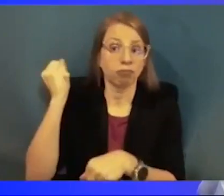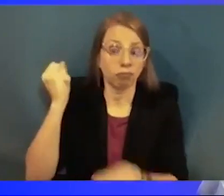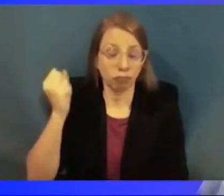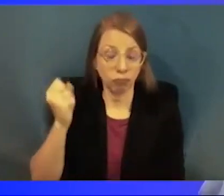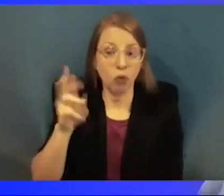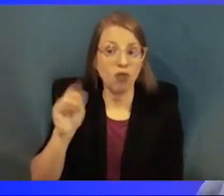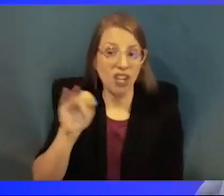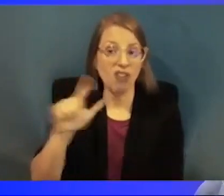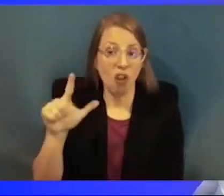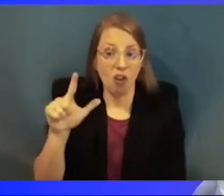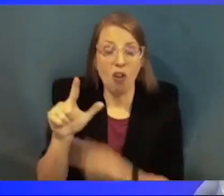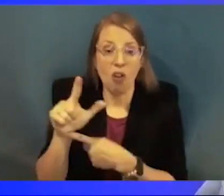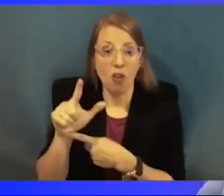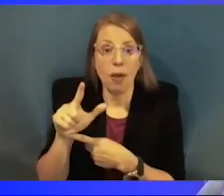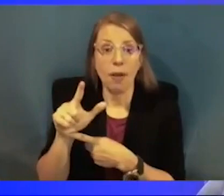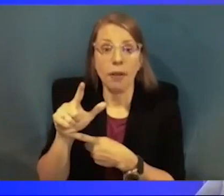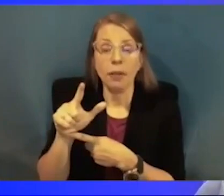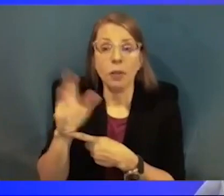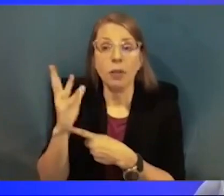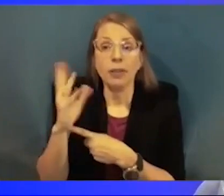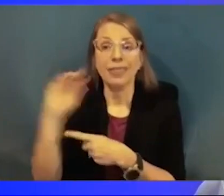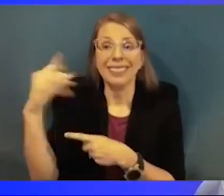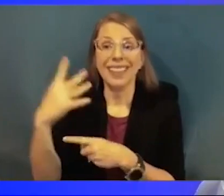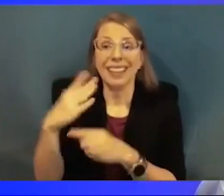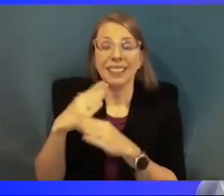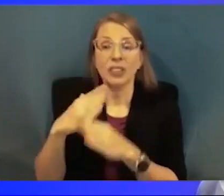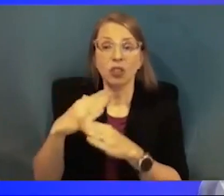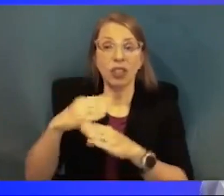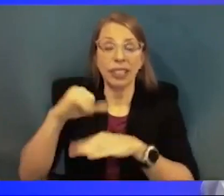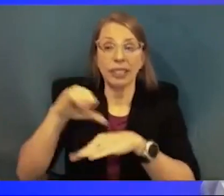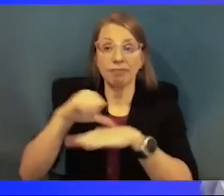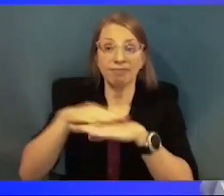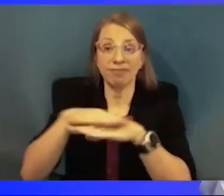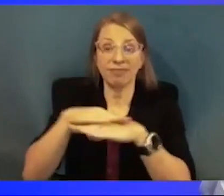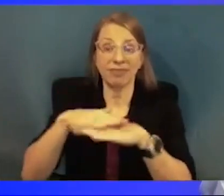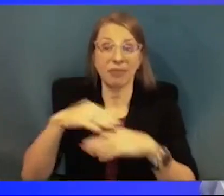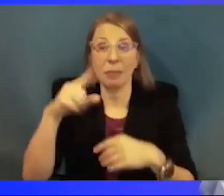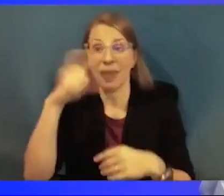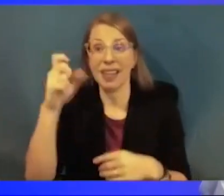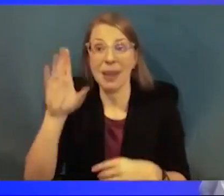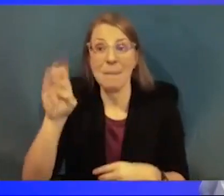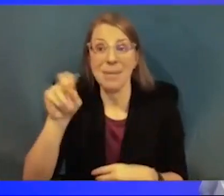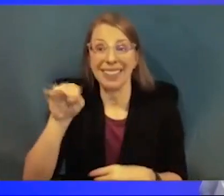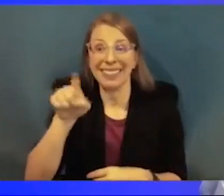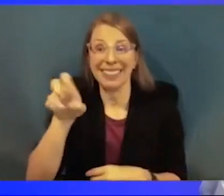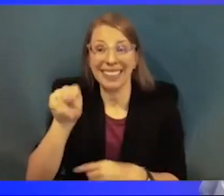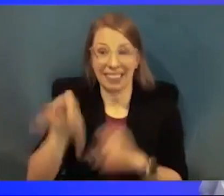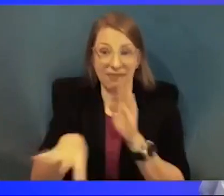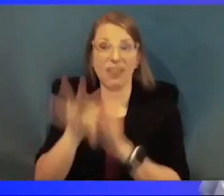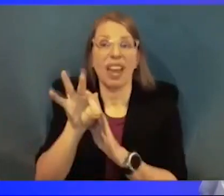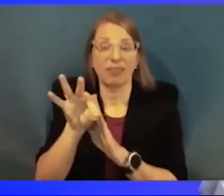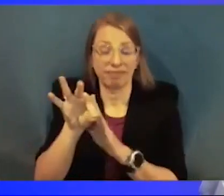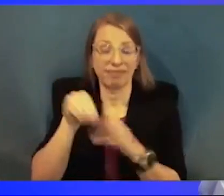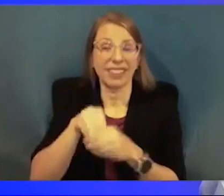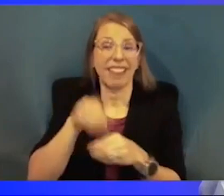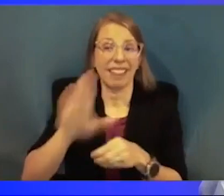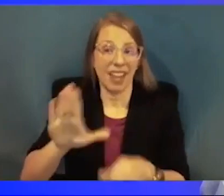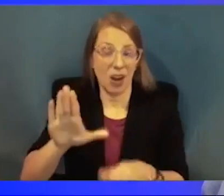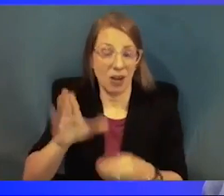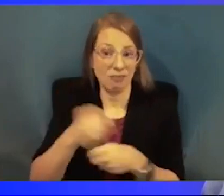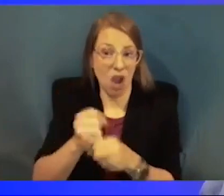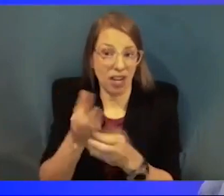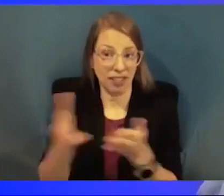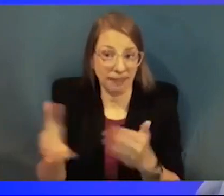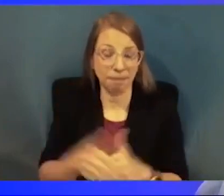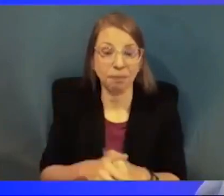especially for parents who are, slathering their kiddos in sunscreen all over. The main takeaway message is that sunscreens are